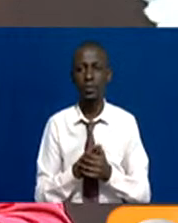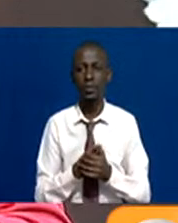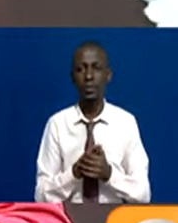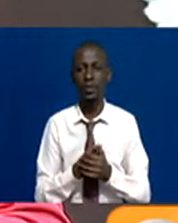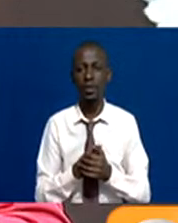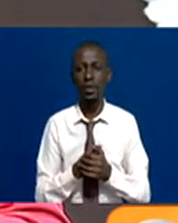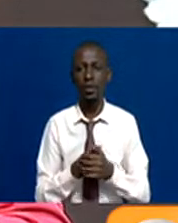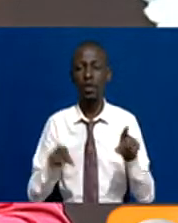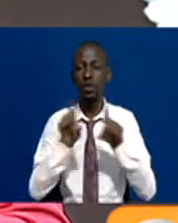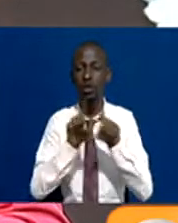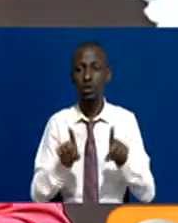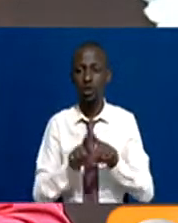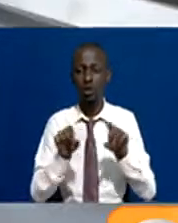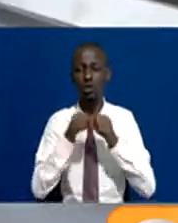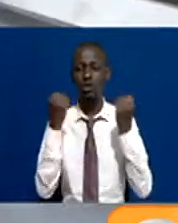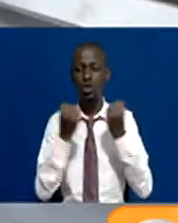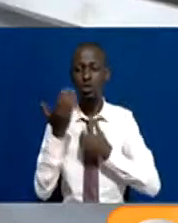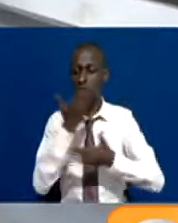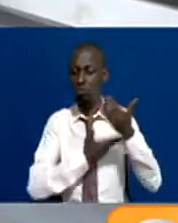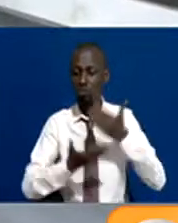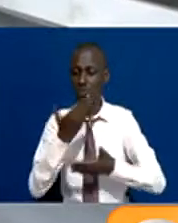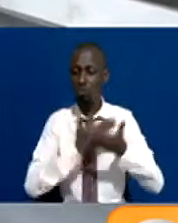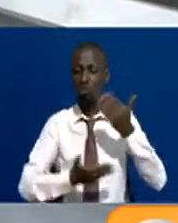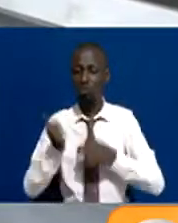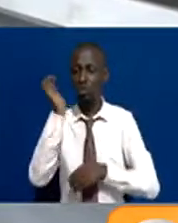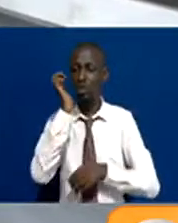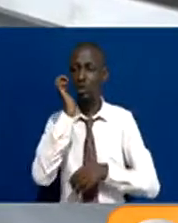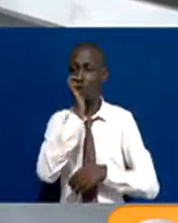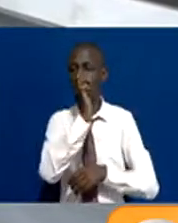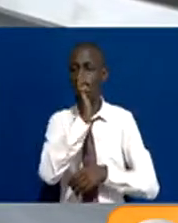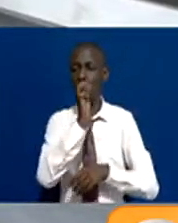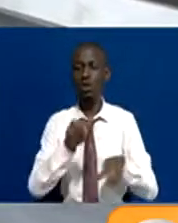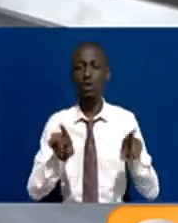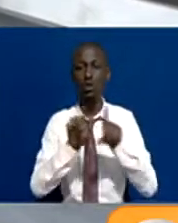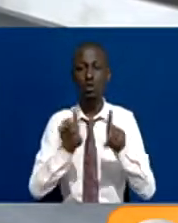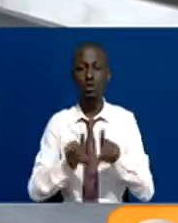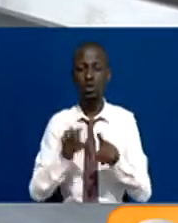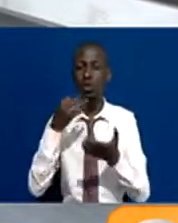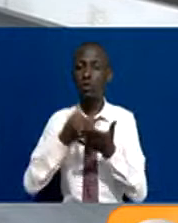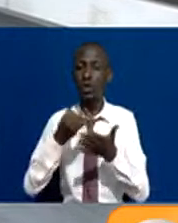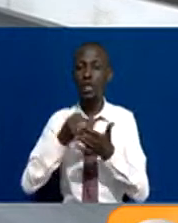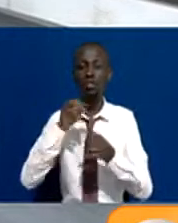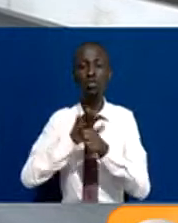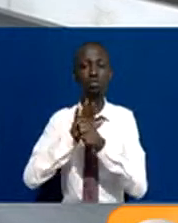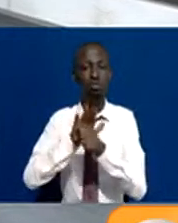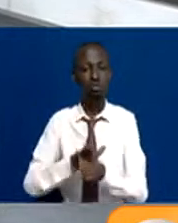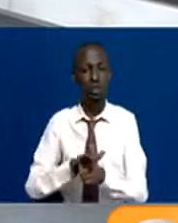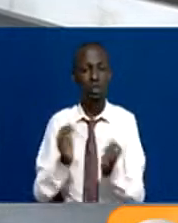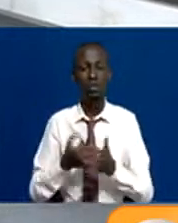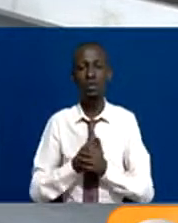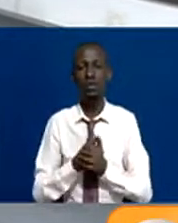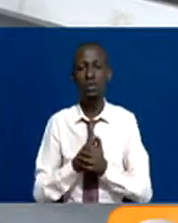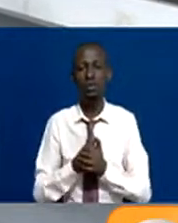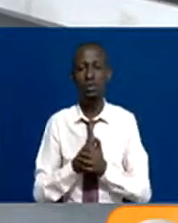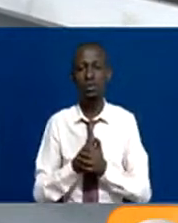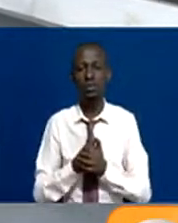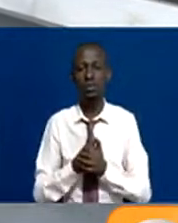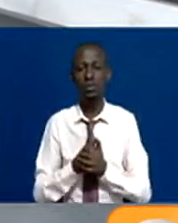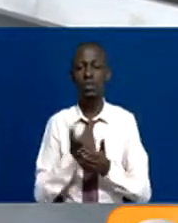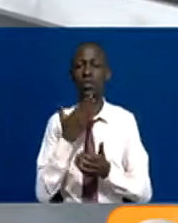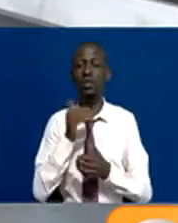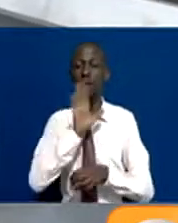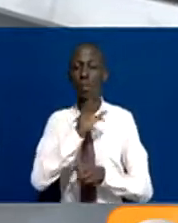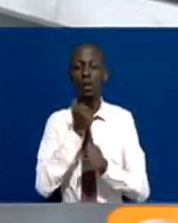socially isolated you. We talk about financial abuse because it's there. They don't want you to